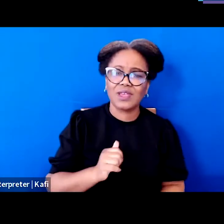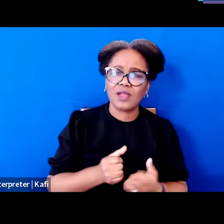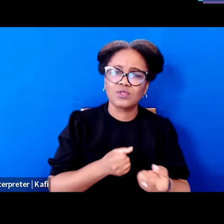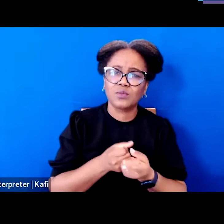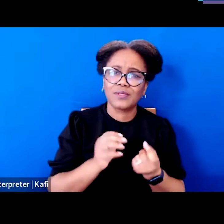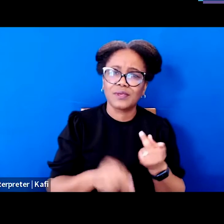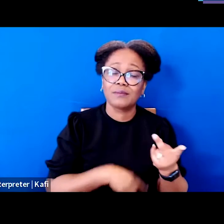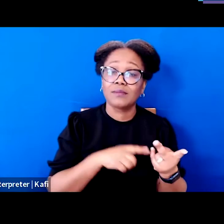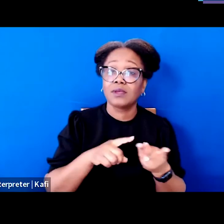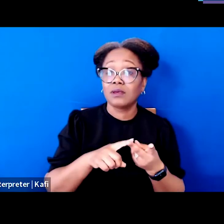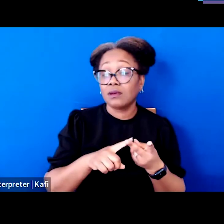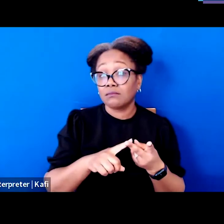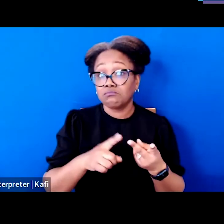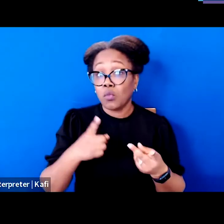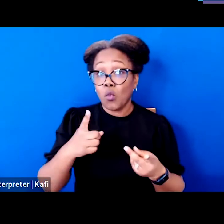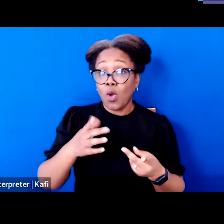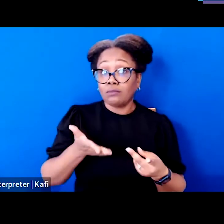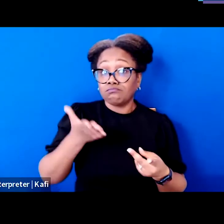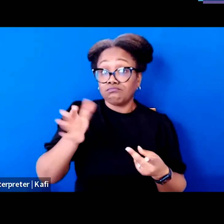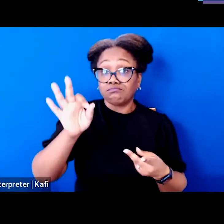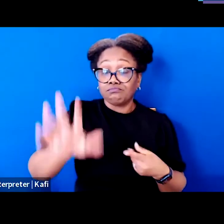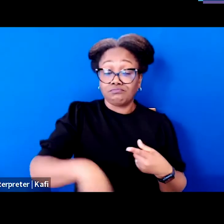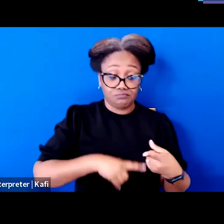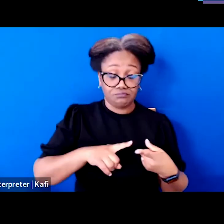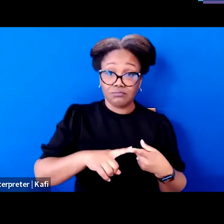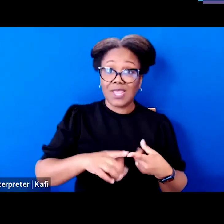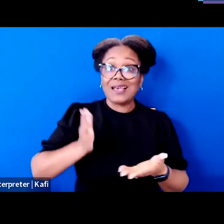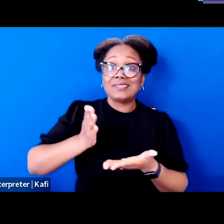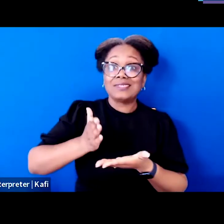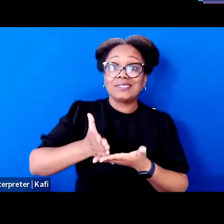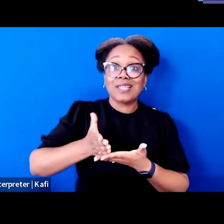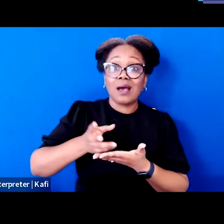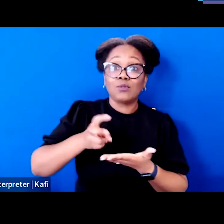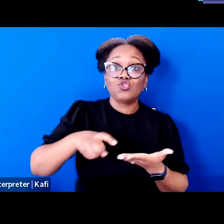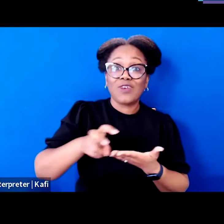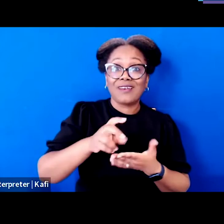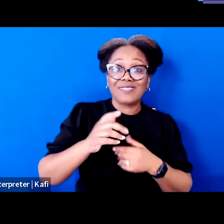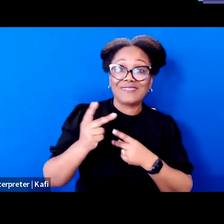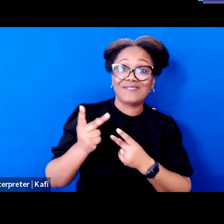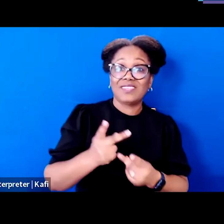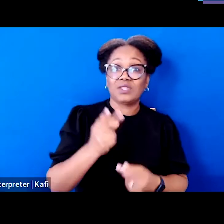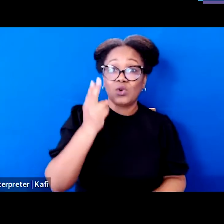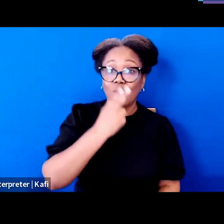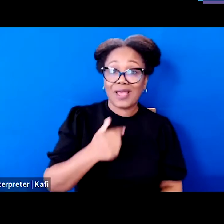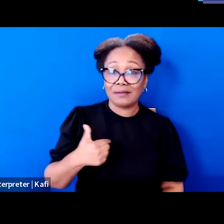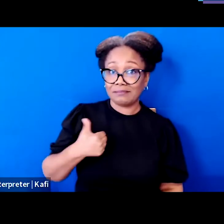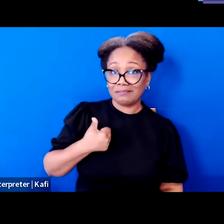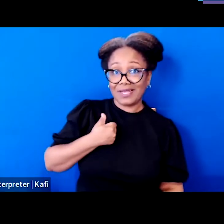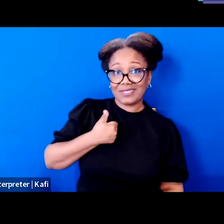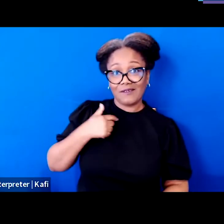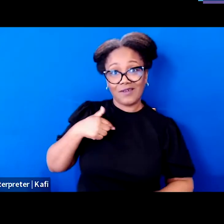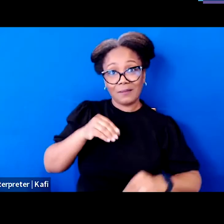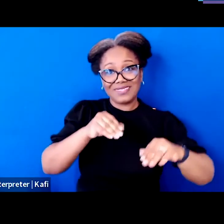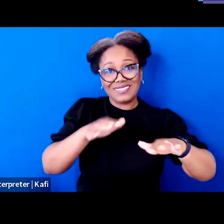to Hawaii. For myself as a settler, I'm planning my move out of this country. I've been grateful for my